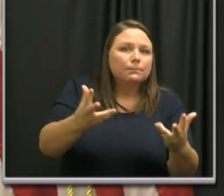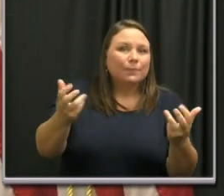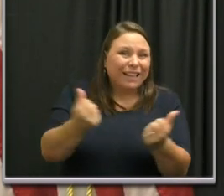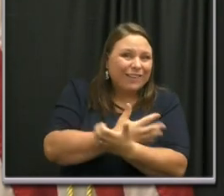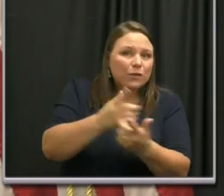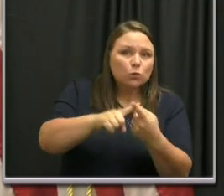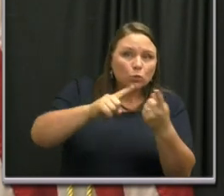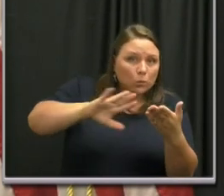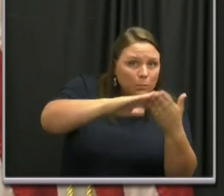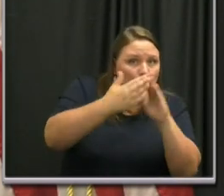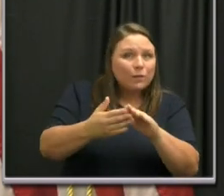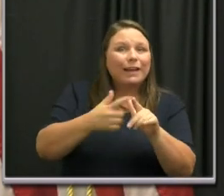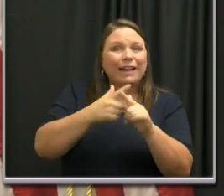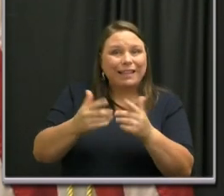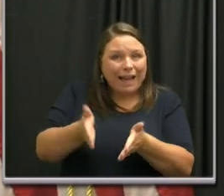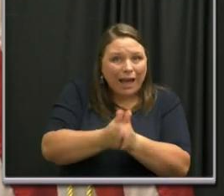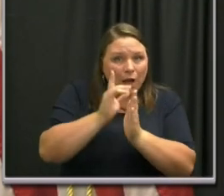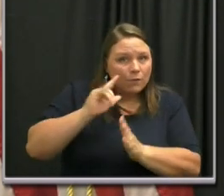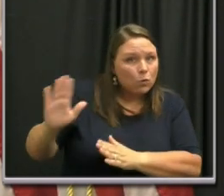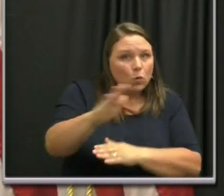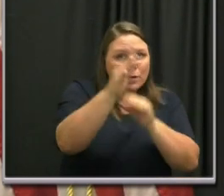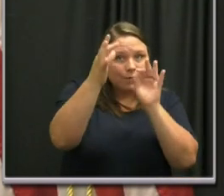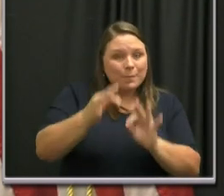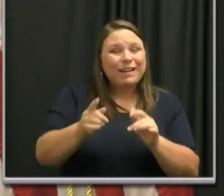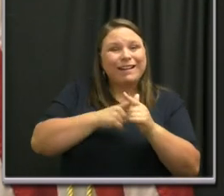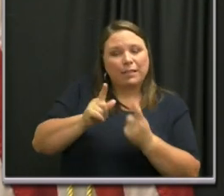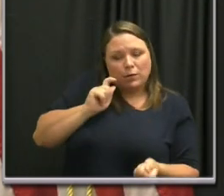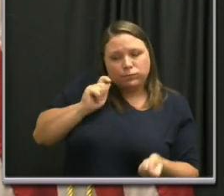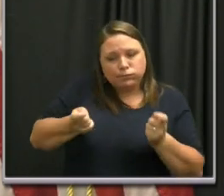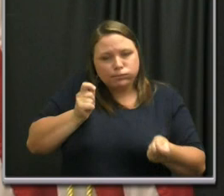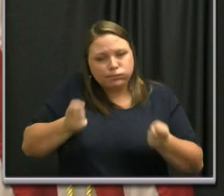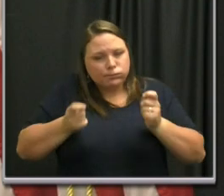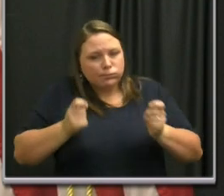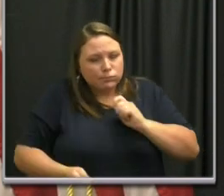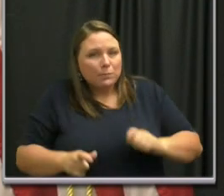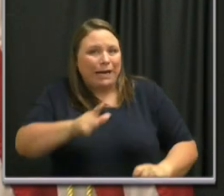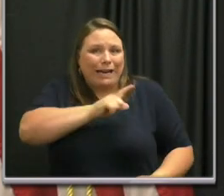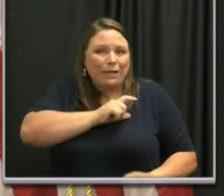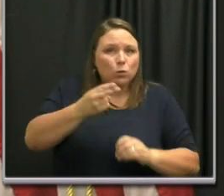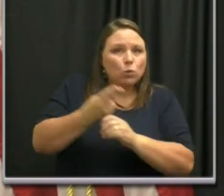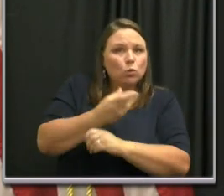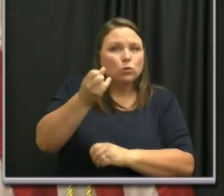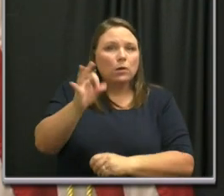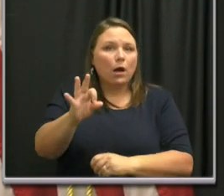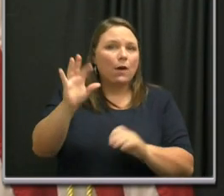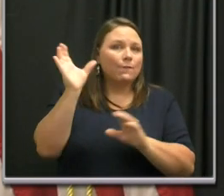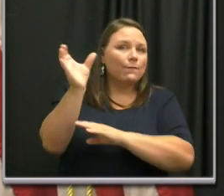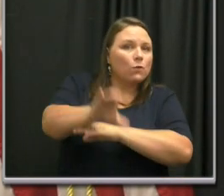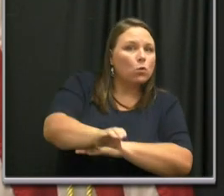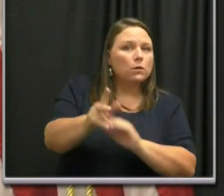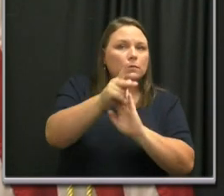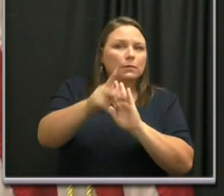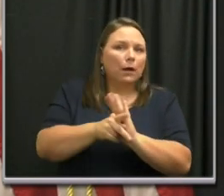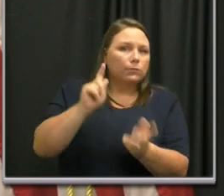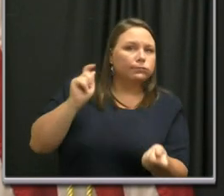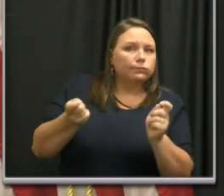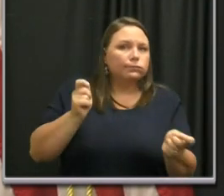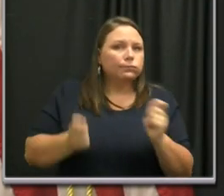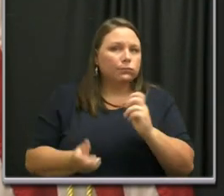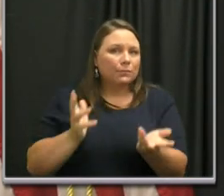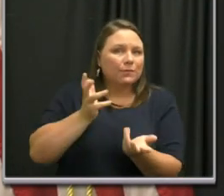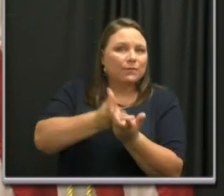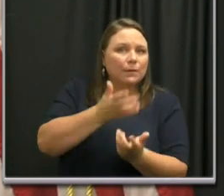feedback. And finally, reform our community's police use of force policies. Now, Eric